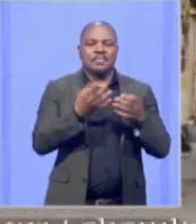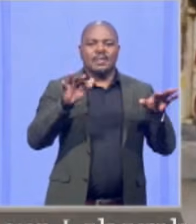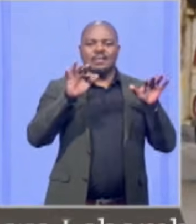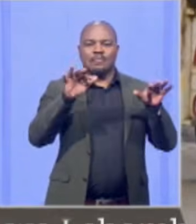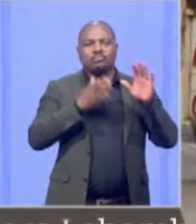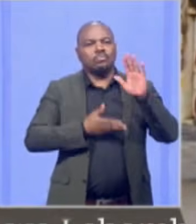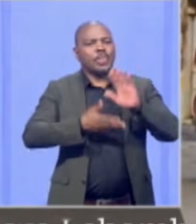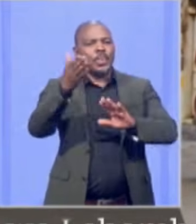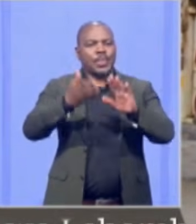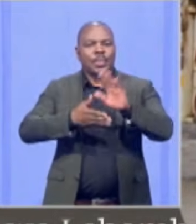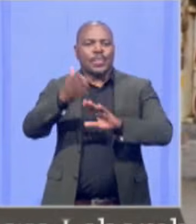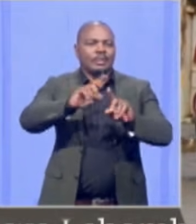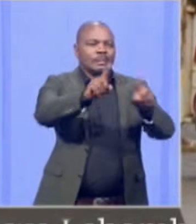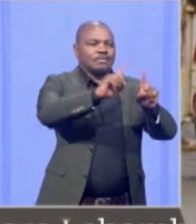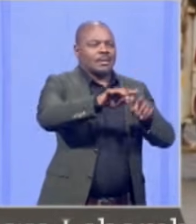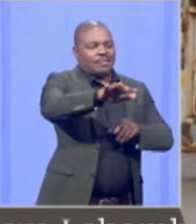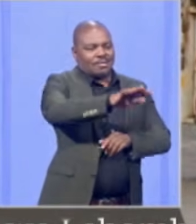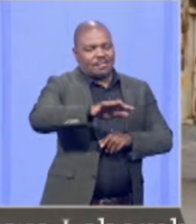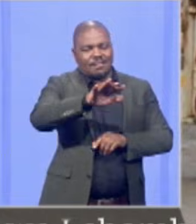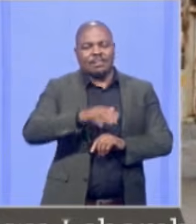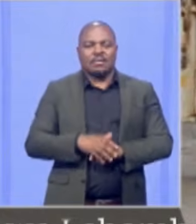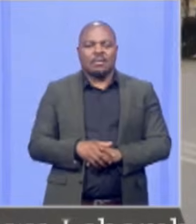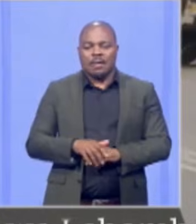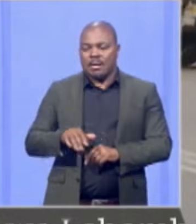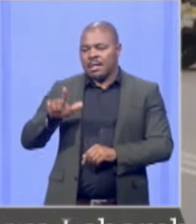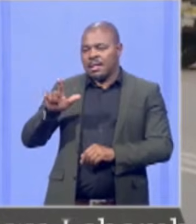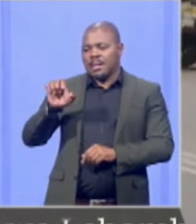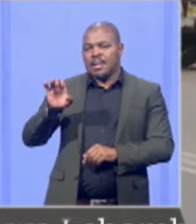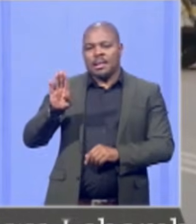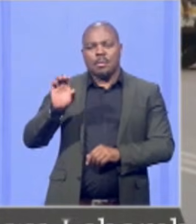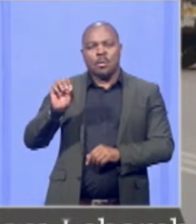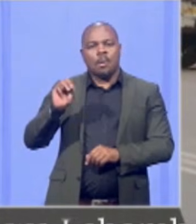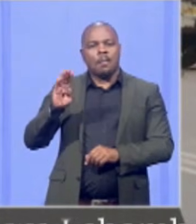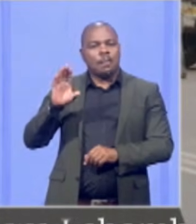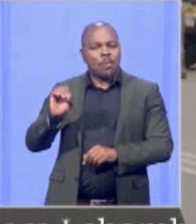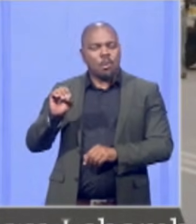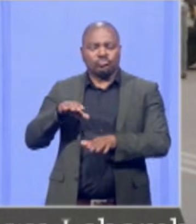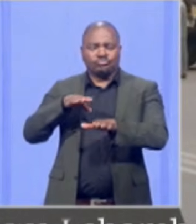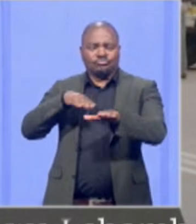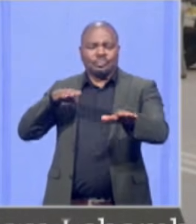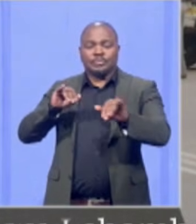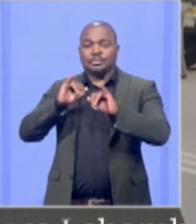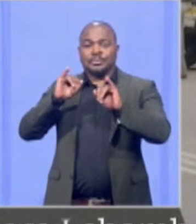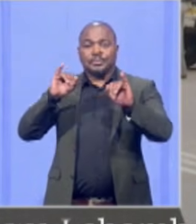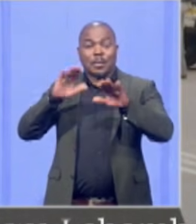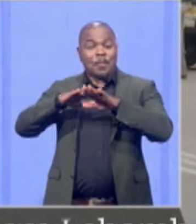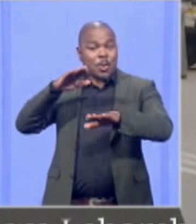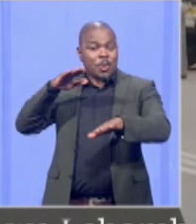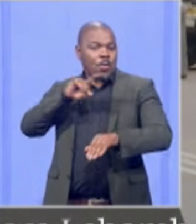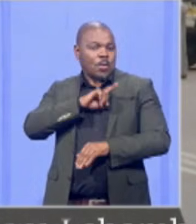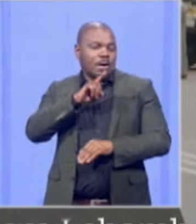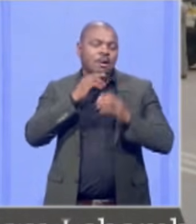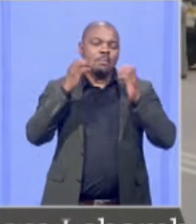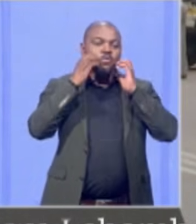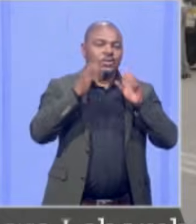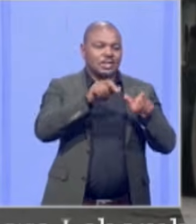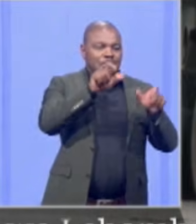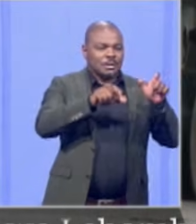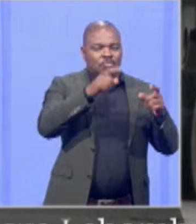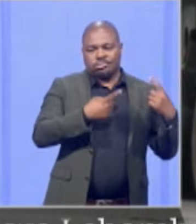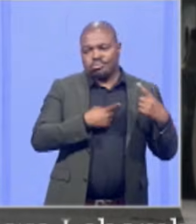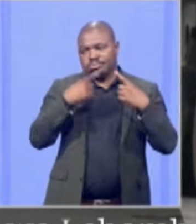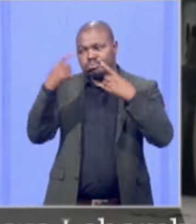ba lebile kwa mafelong a farologaneng. Kwa molelwaneng wa Lebombo, pharakano e edile jaaka bontsi jwa baagi ba Mozambique ba ya go